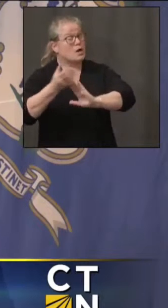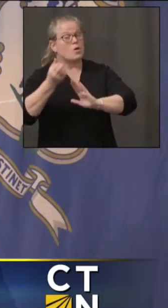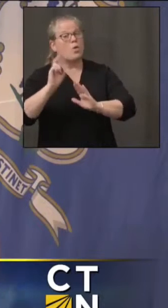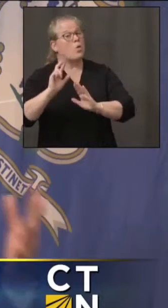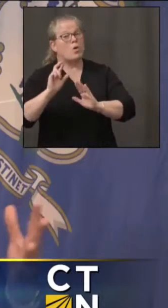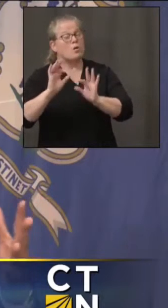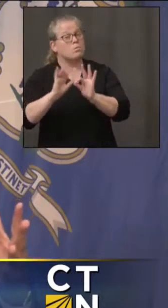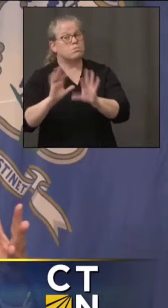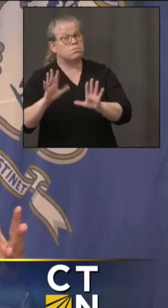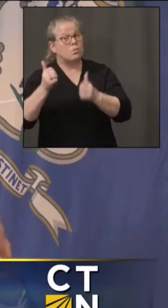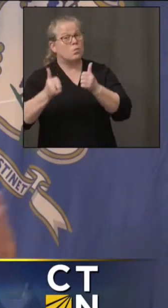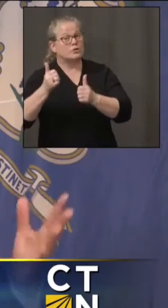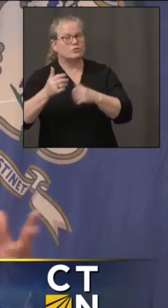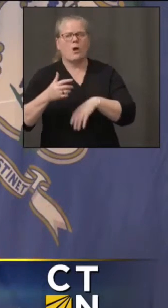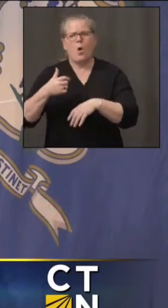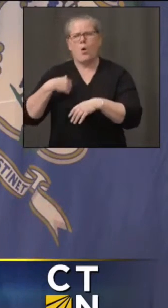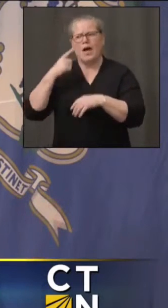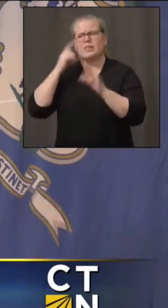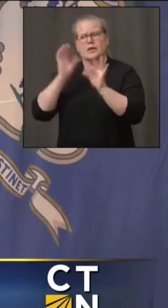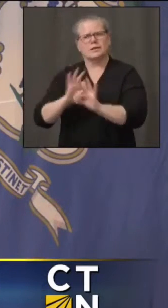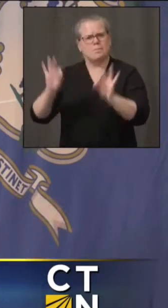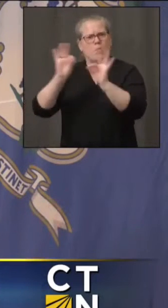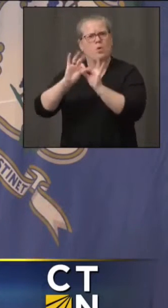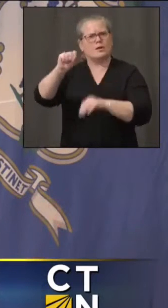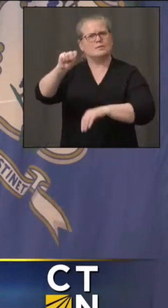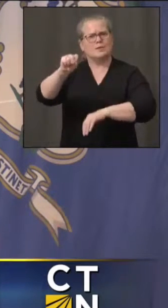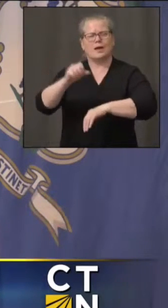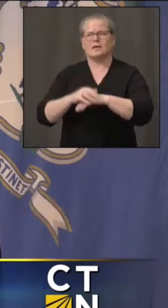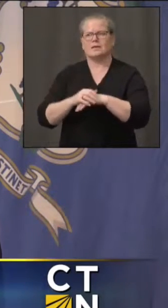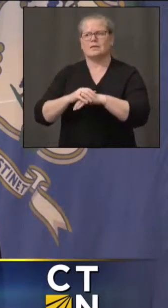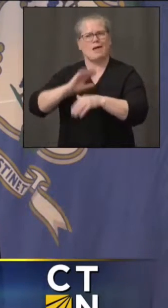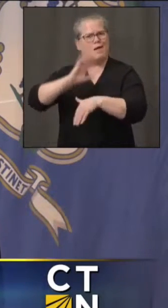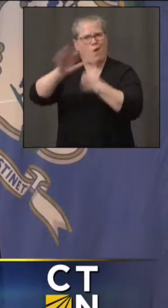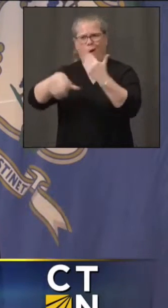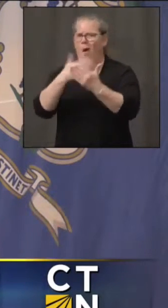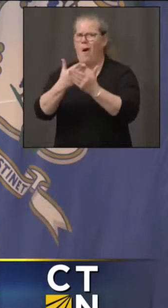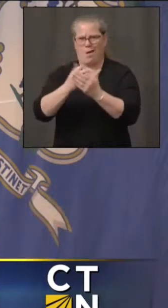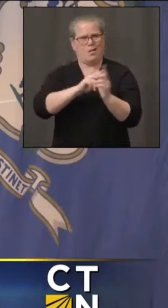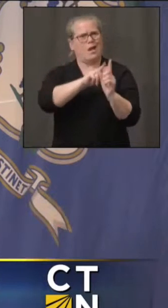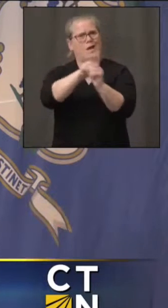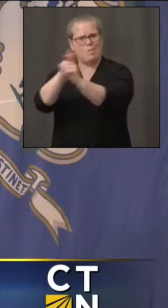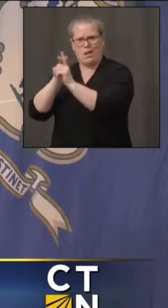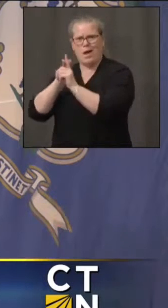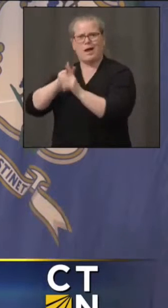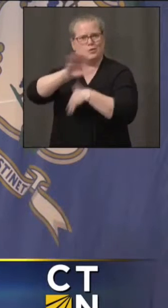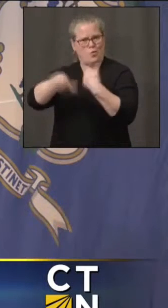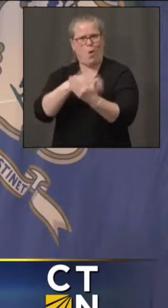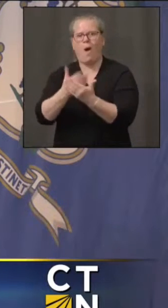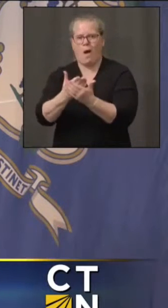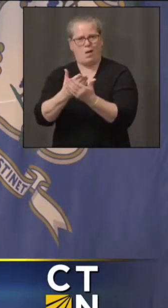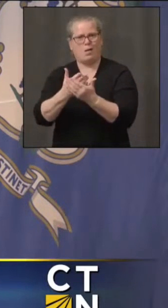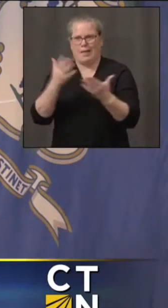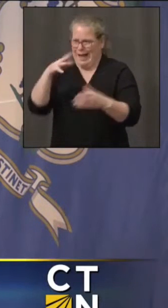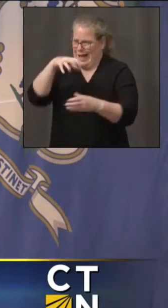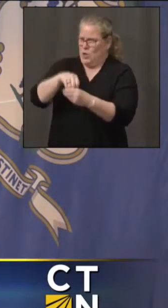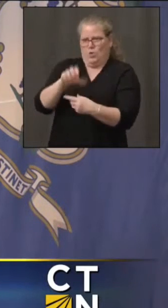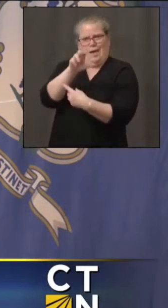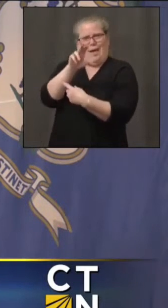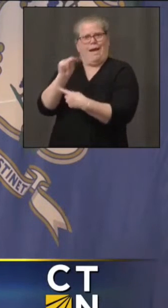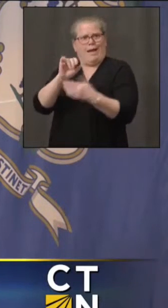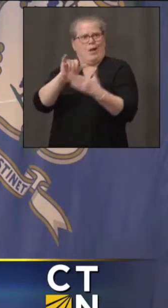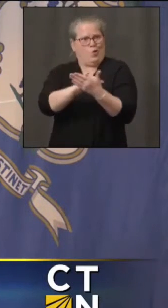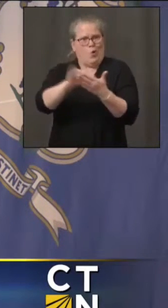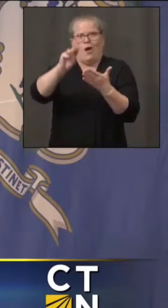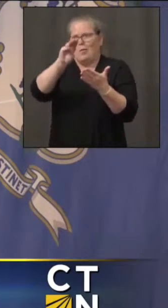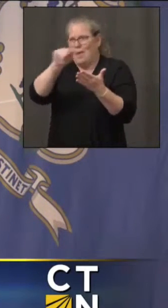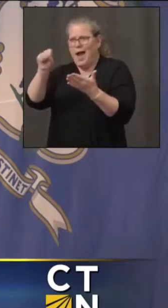now, it applies to virtually everybody, and except for those of us here in the Northeast, and our numbers are ramping up. So let me revisit that.